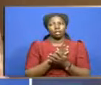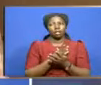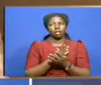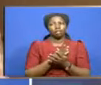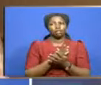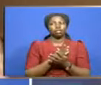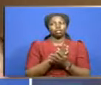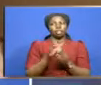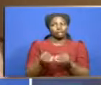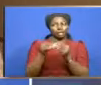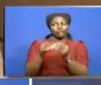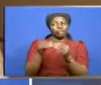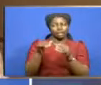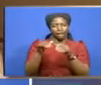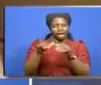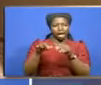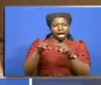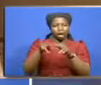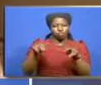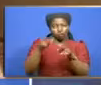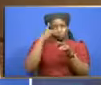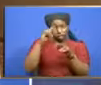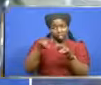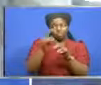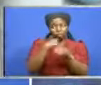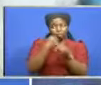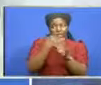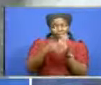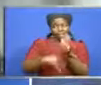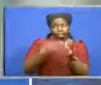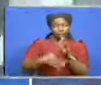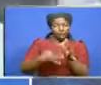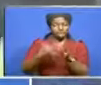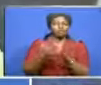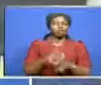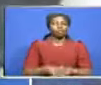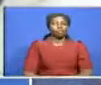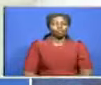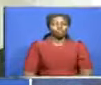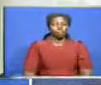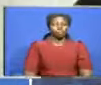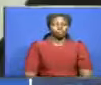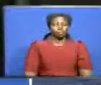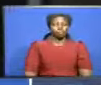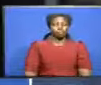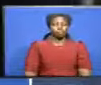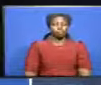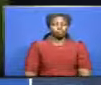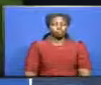uweze kumsaidia katika kuweka factory atoke kwa nyumba. Alanaoko, Channel One Business.